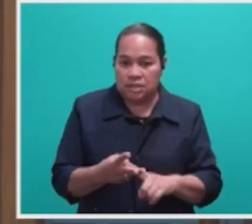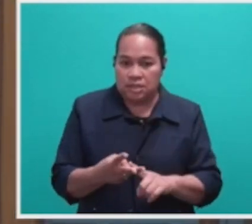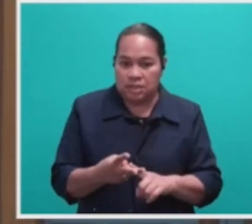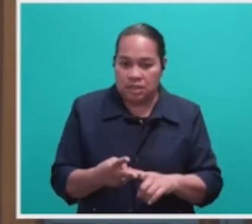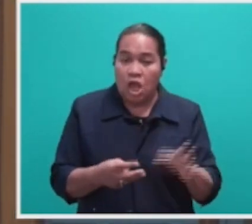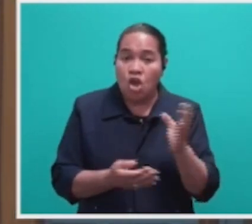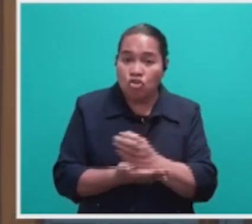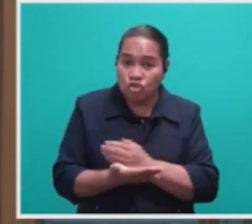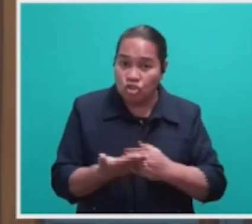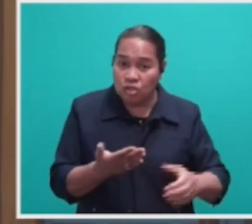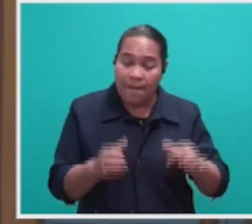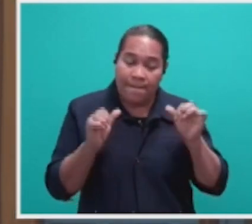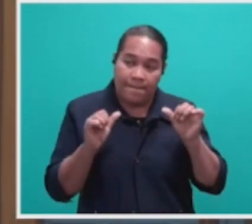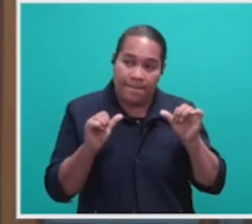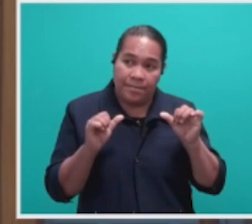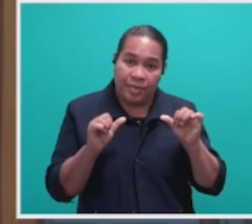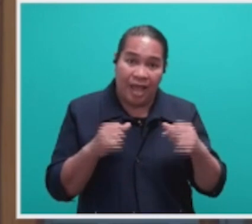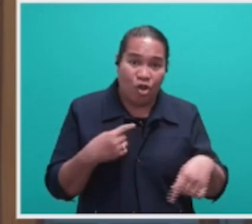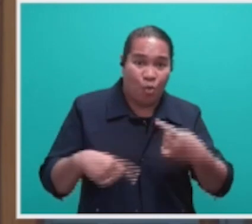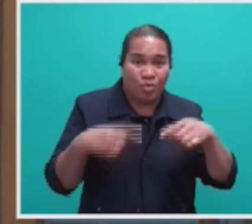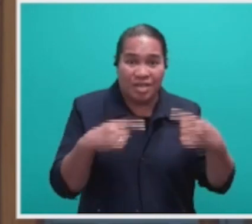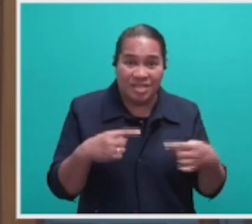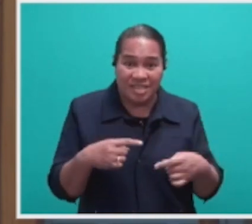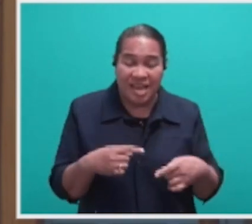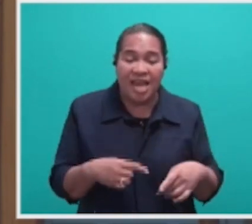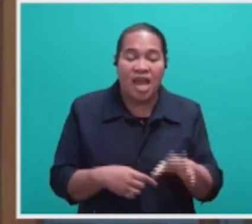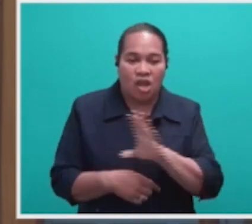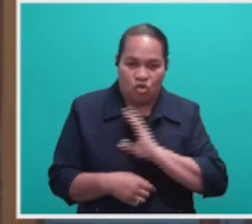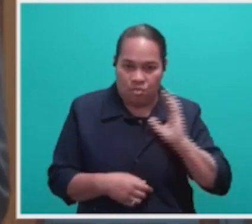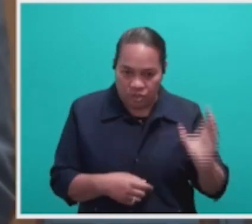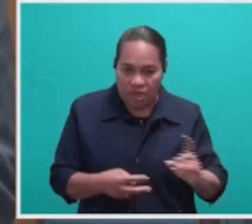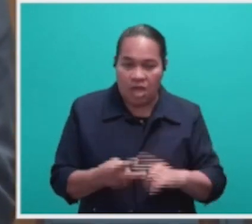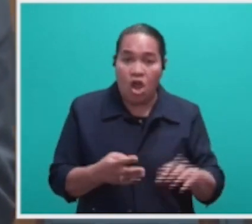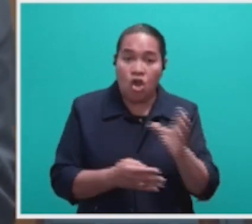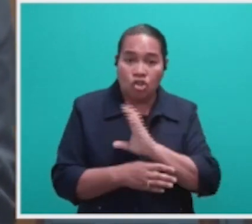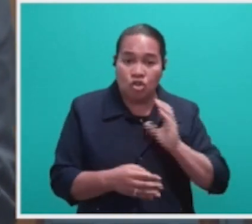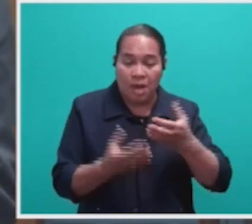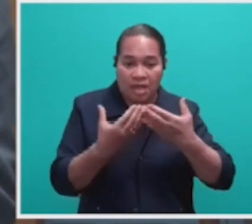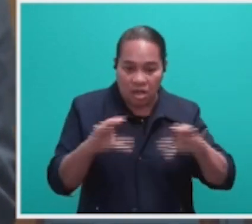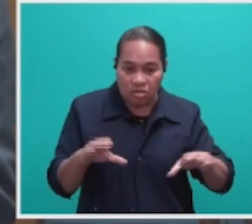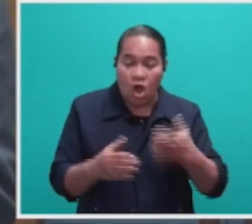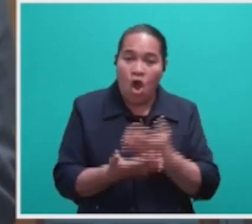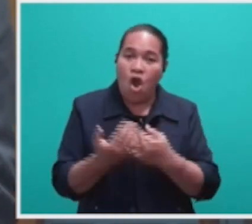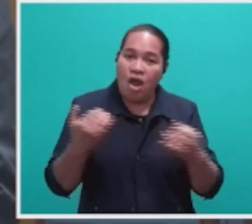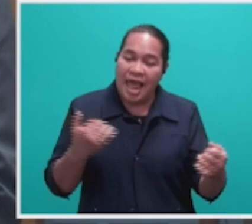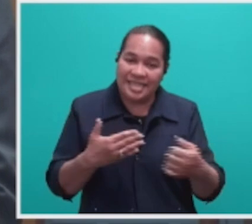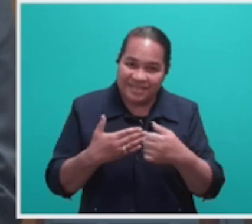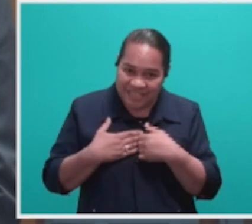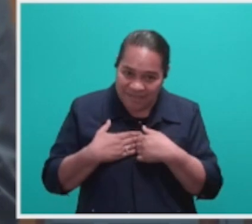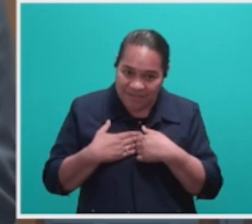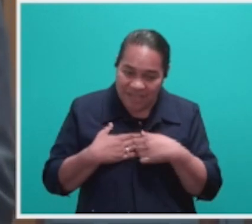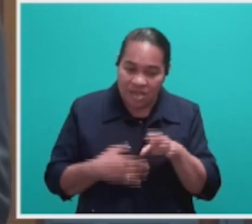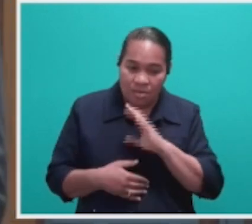Fiji Consumer and Competition and Consumer Commission, Consumer Council, Online Safety Commission,